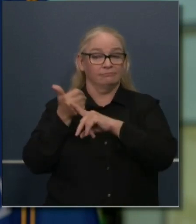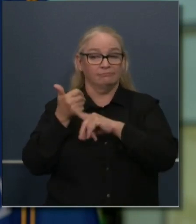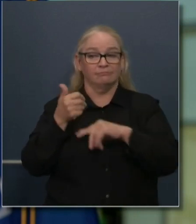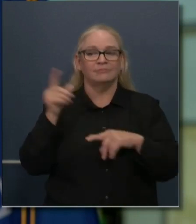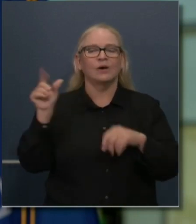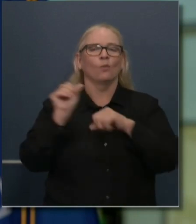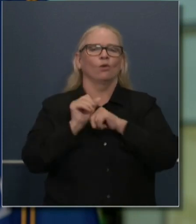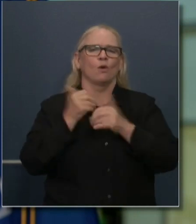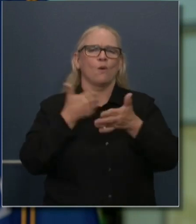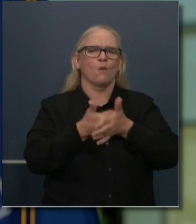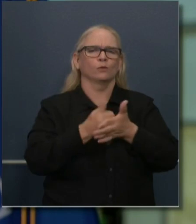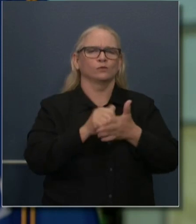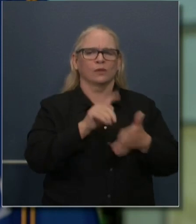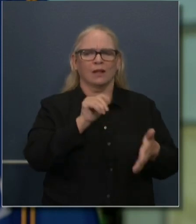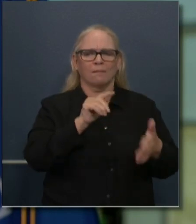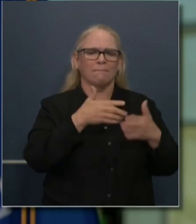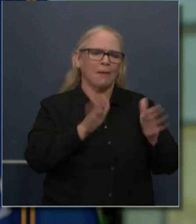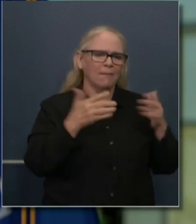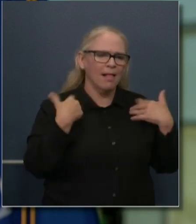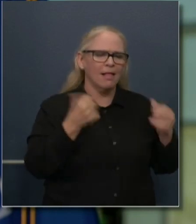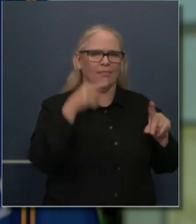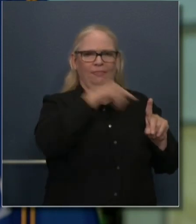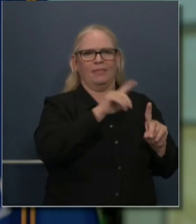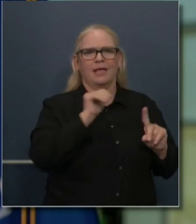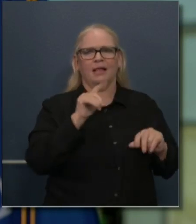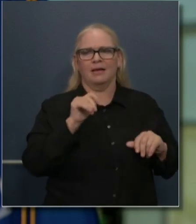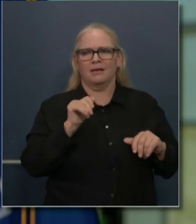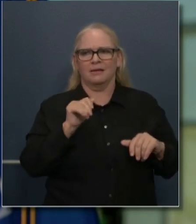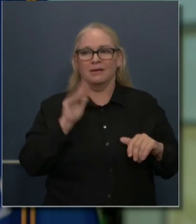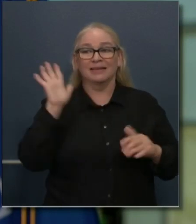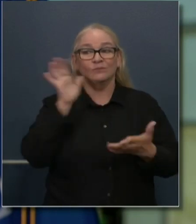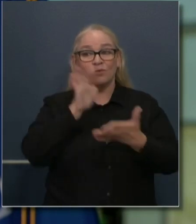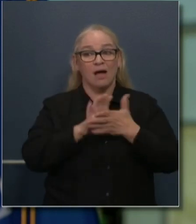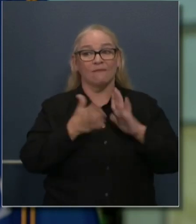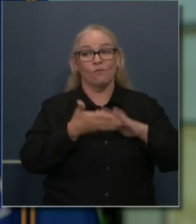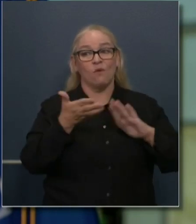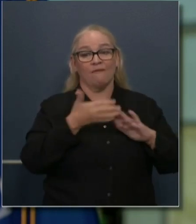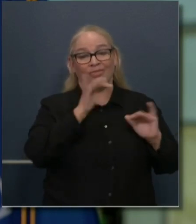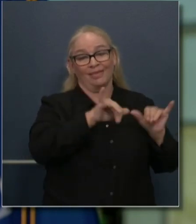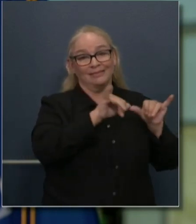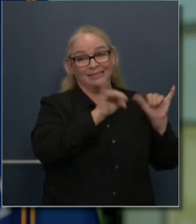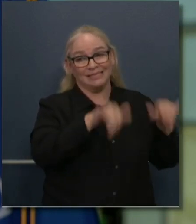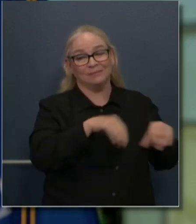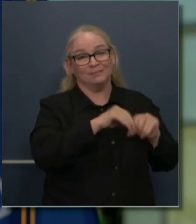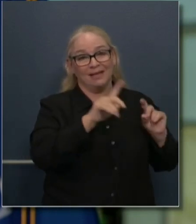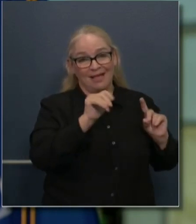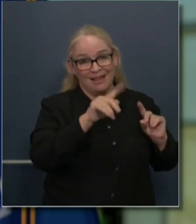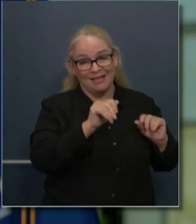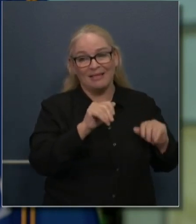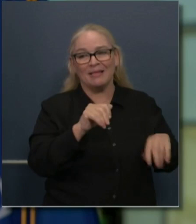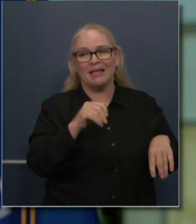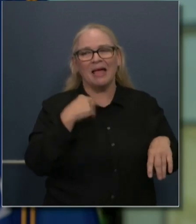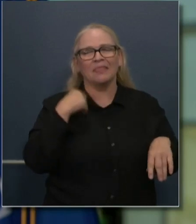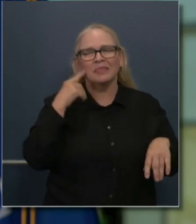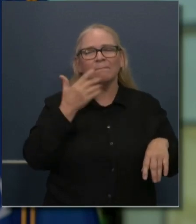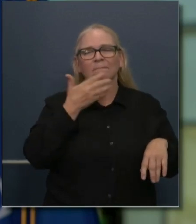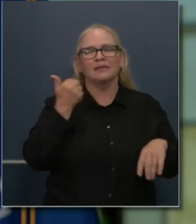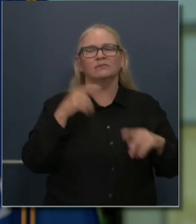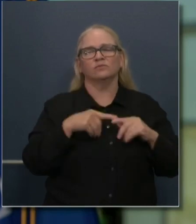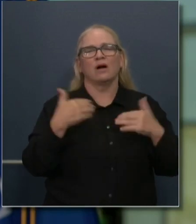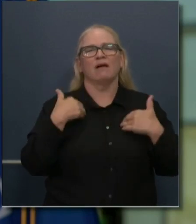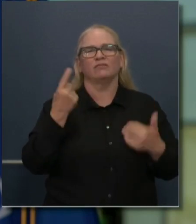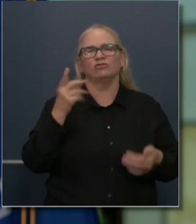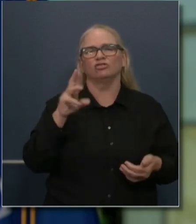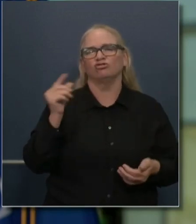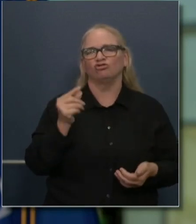collaborative relationships, including his wife, who runs the system down there. So better to have him answer that question. Let me just